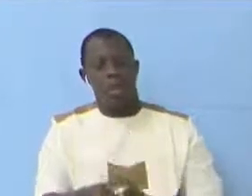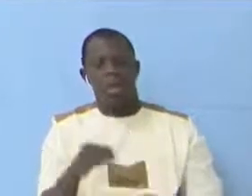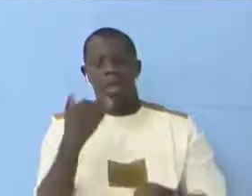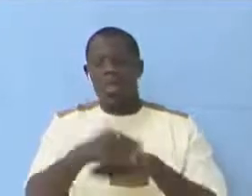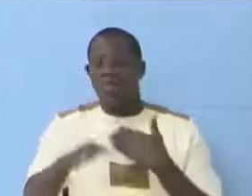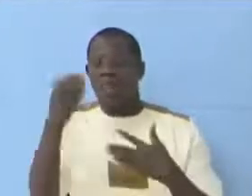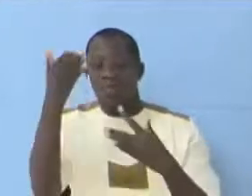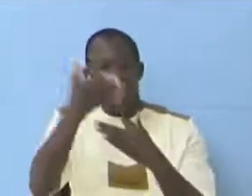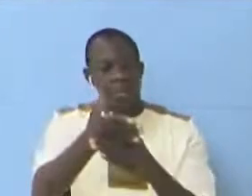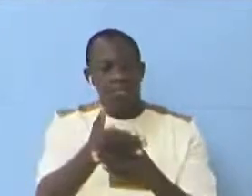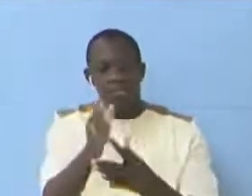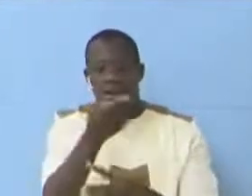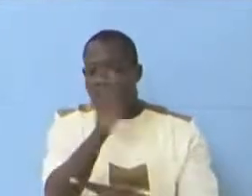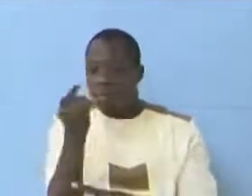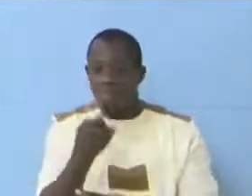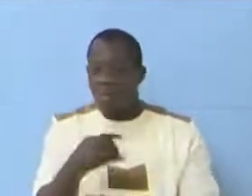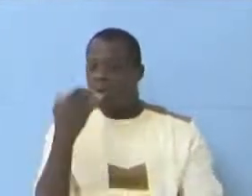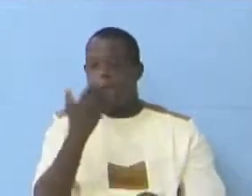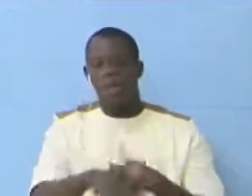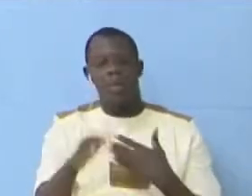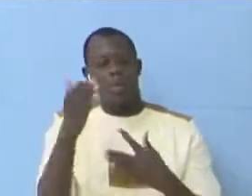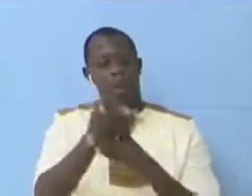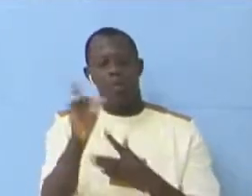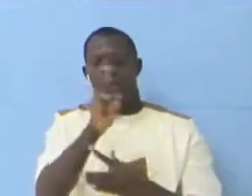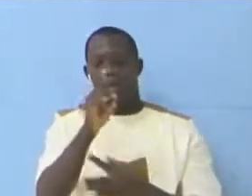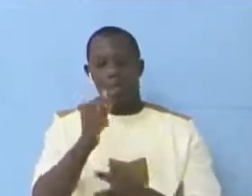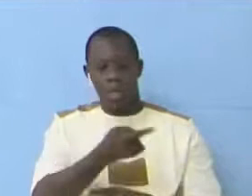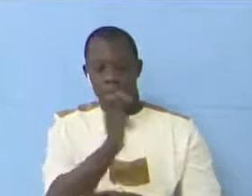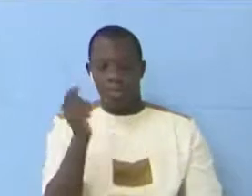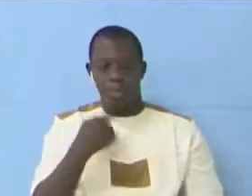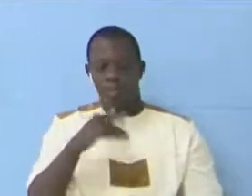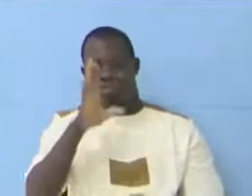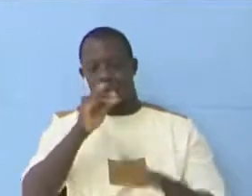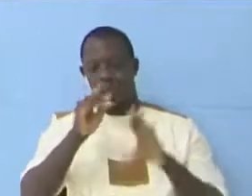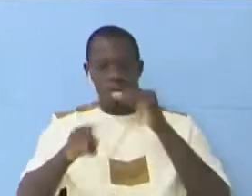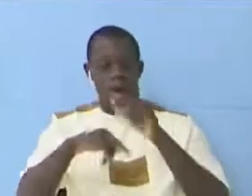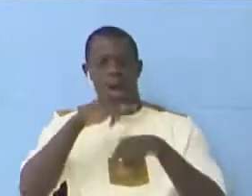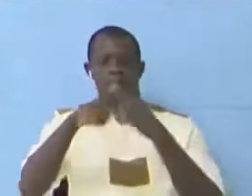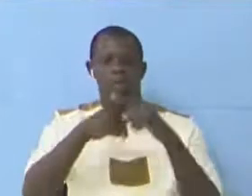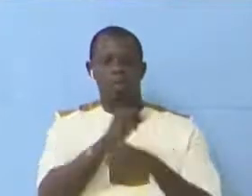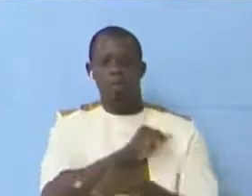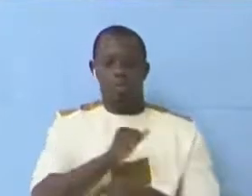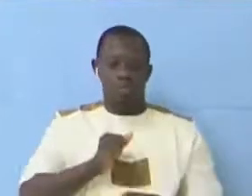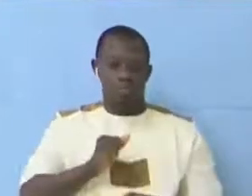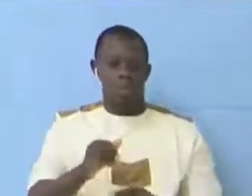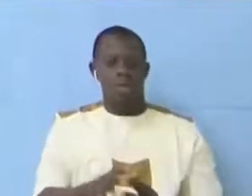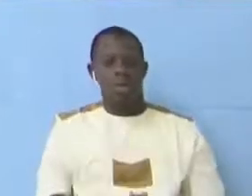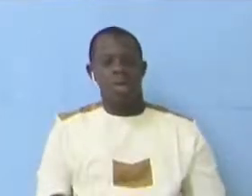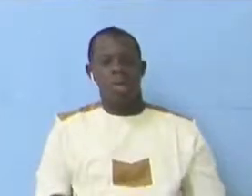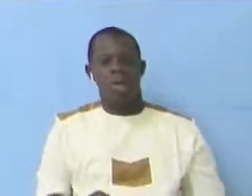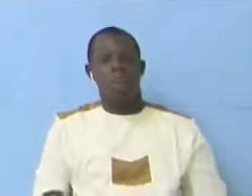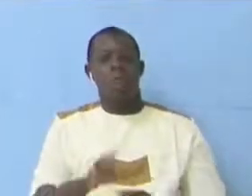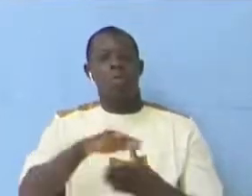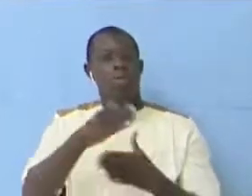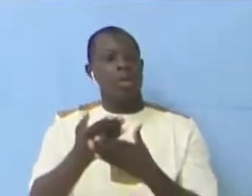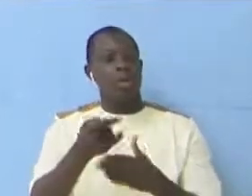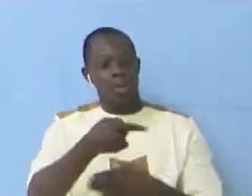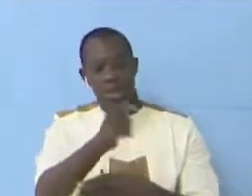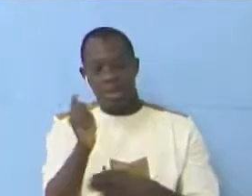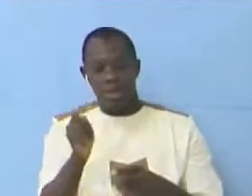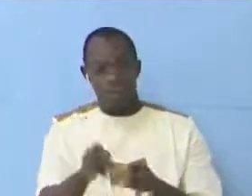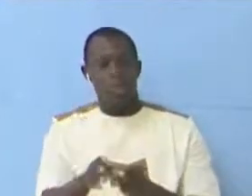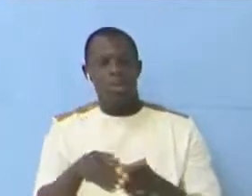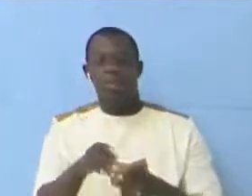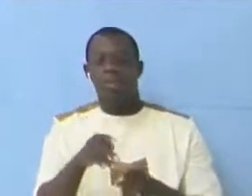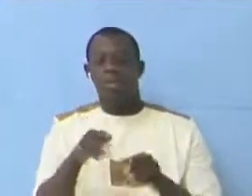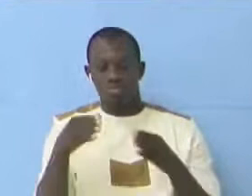mosuñoo gëm li ñu wax ci ñun. They never believe in what we were accused of. ci diir bi yëpp ñu ngi ànd ak ñun di